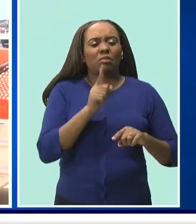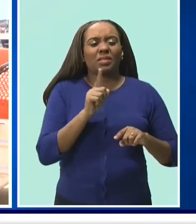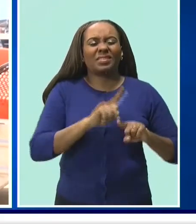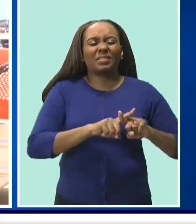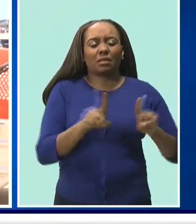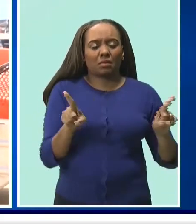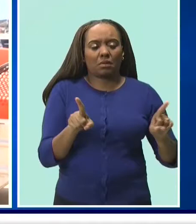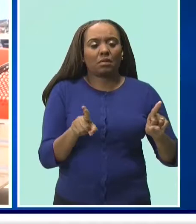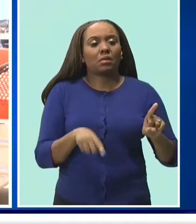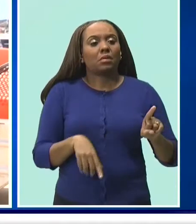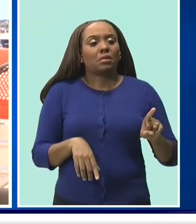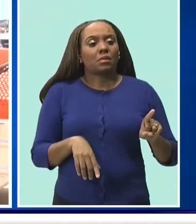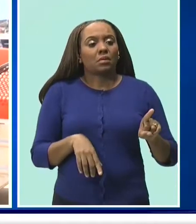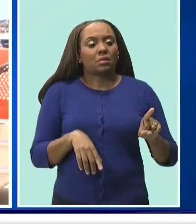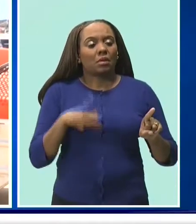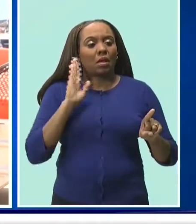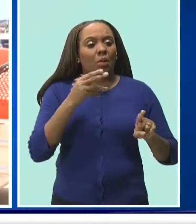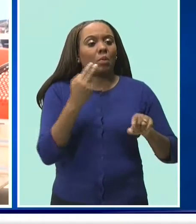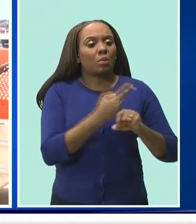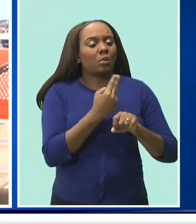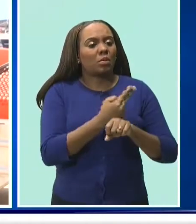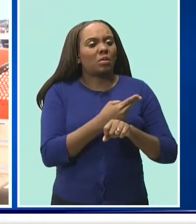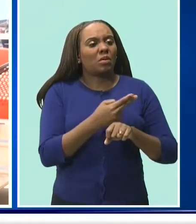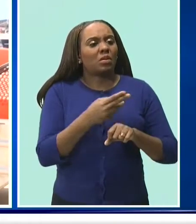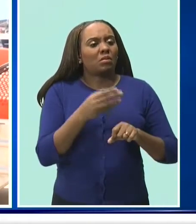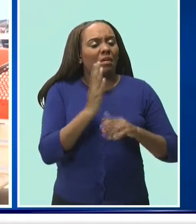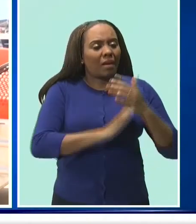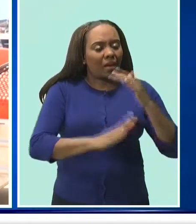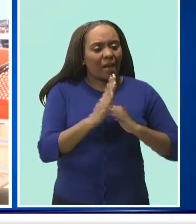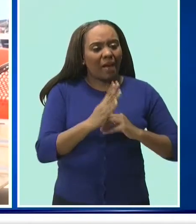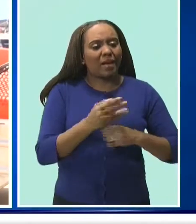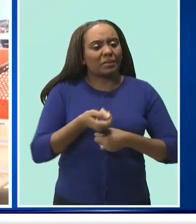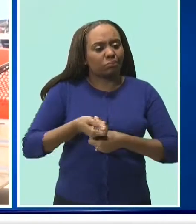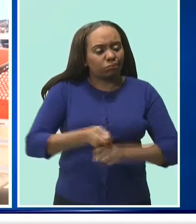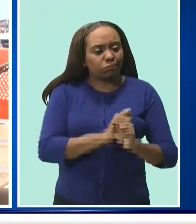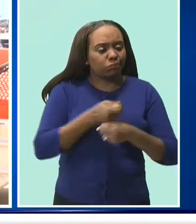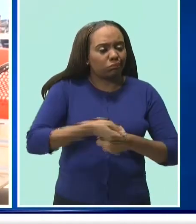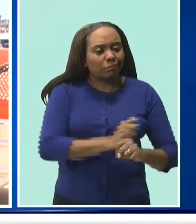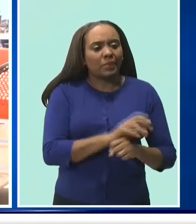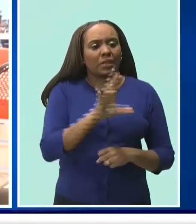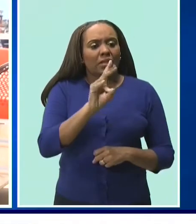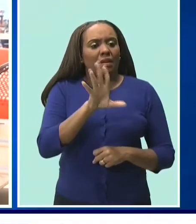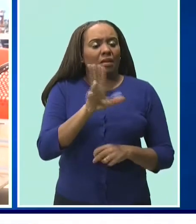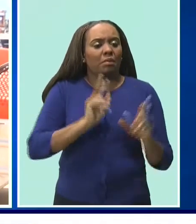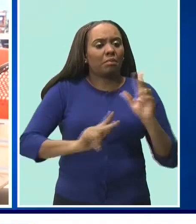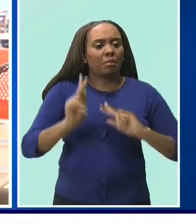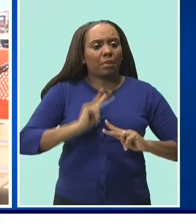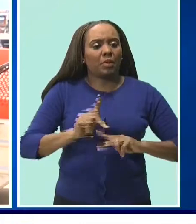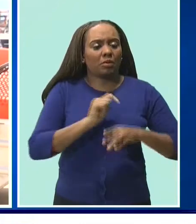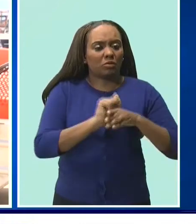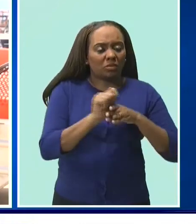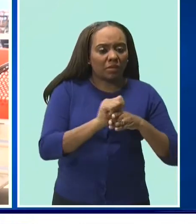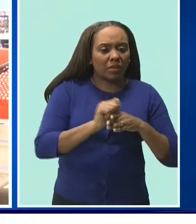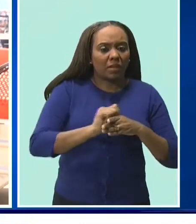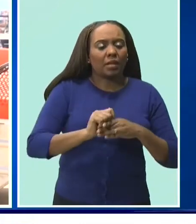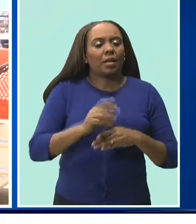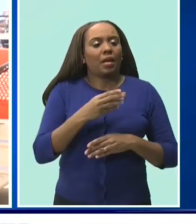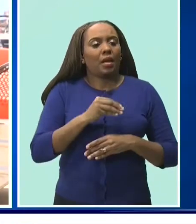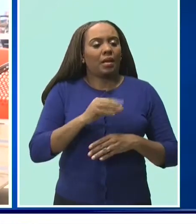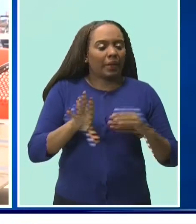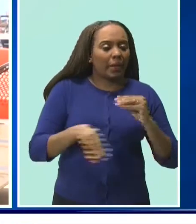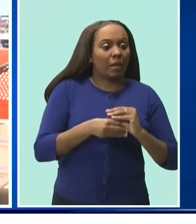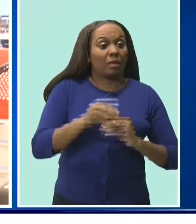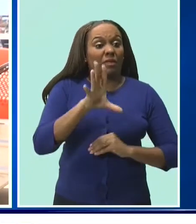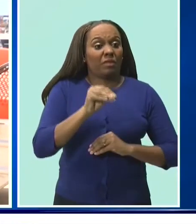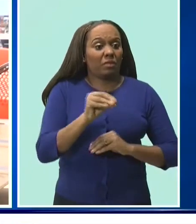the east coast, we're going to continue to use mostly manual labor. We have about 75 people who are trained in how to handle this seaweed. We're about to deploy another 50,